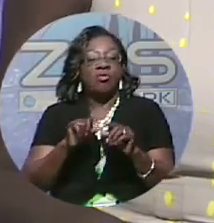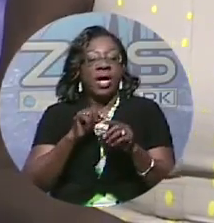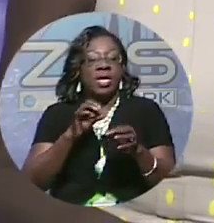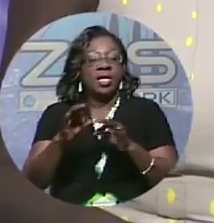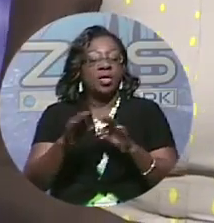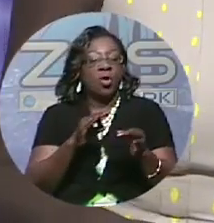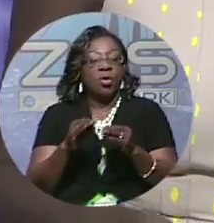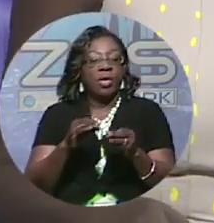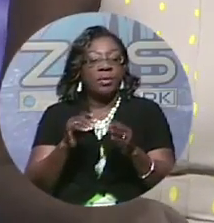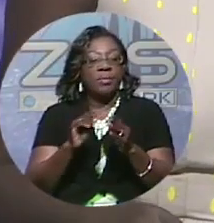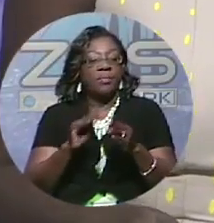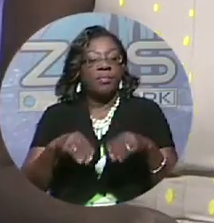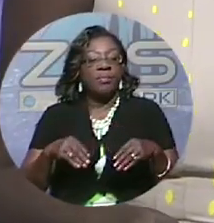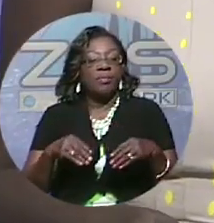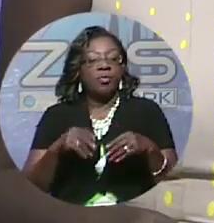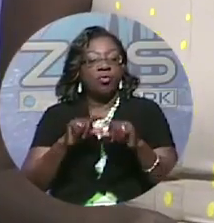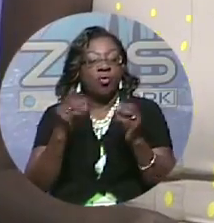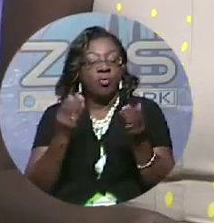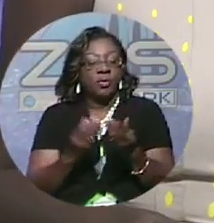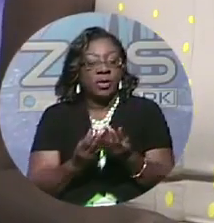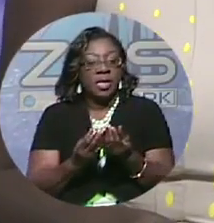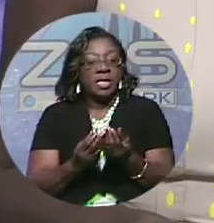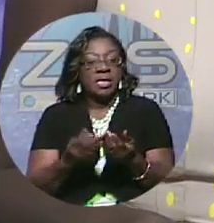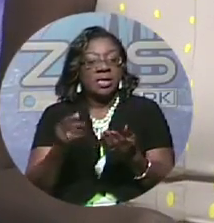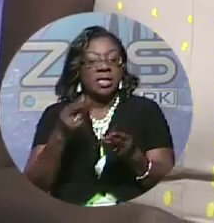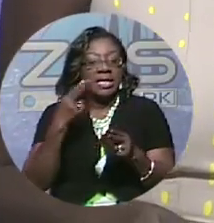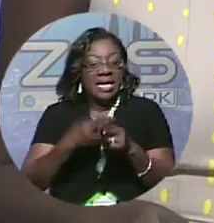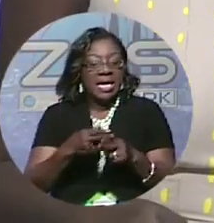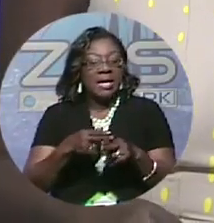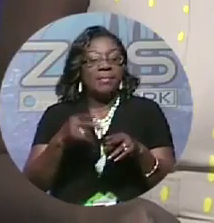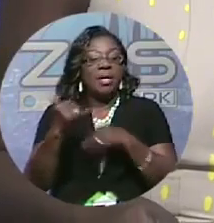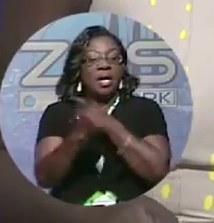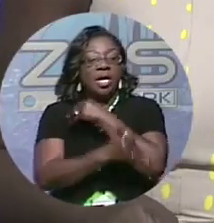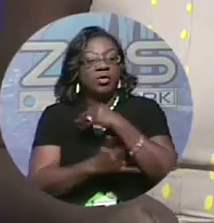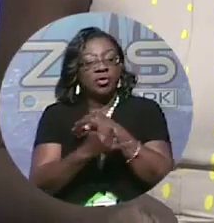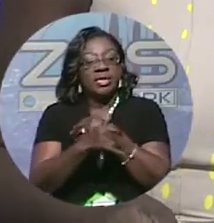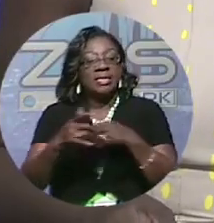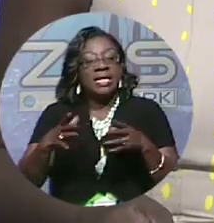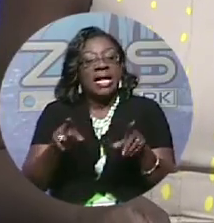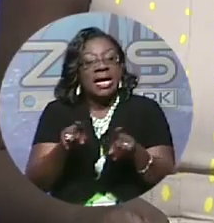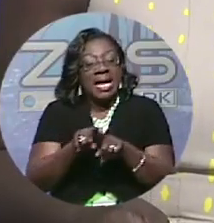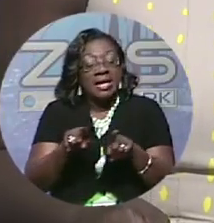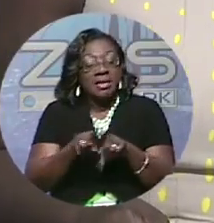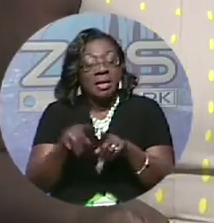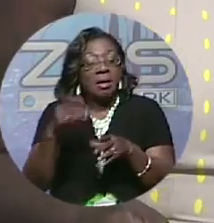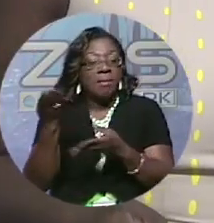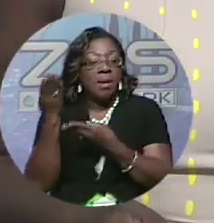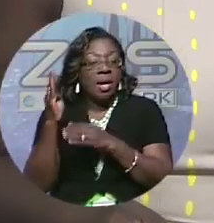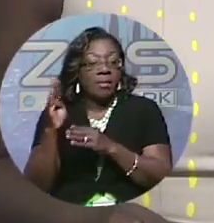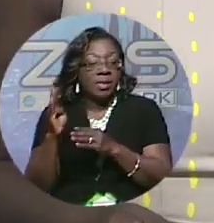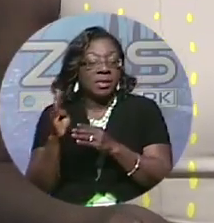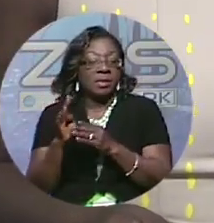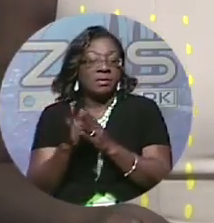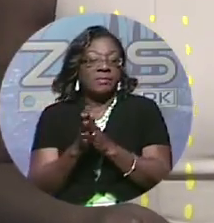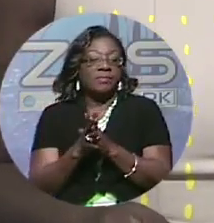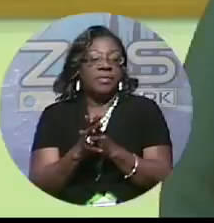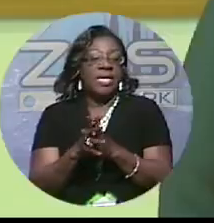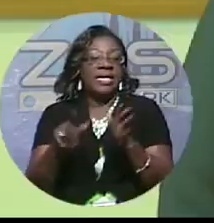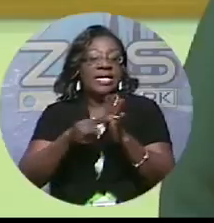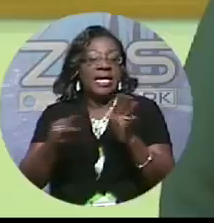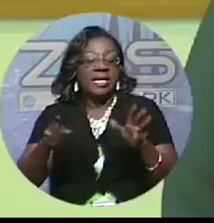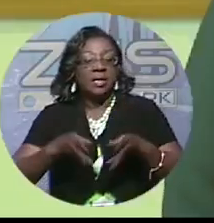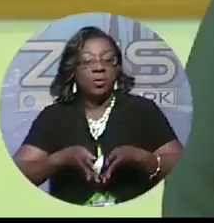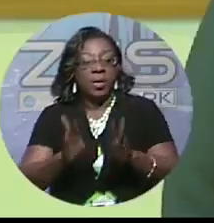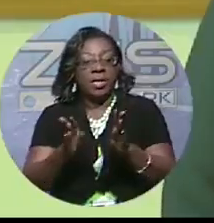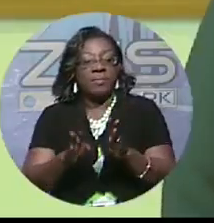continue to go out of their way to label countries like the Bahamas on the basis of what suits them. It must